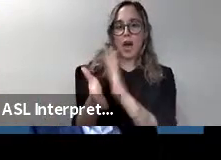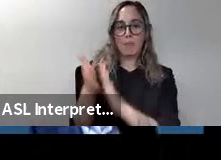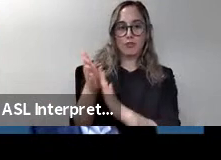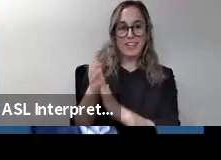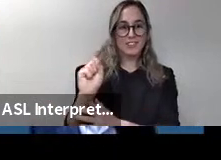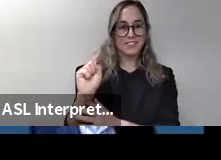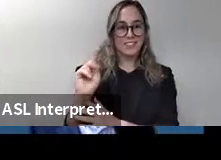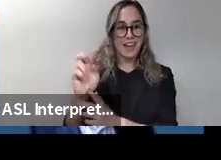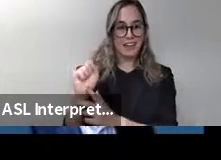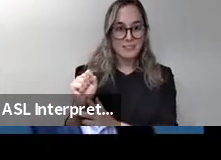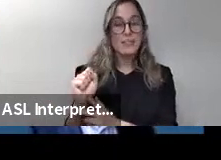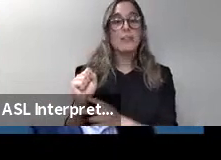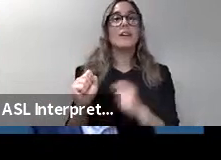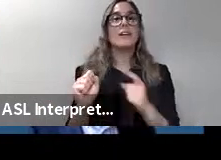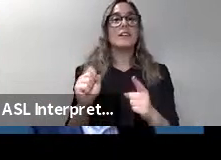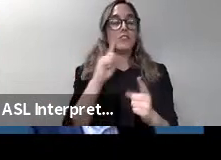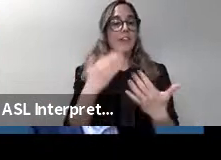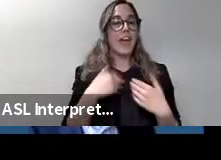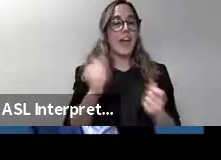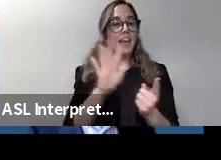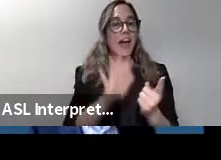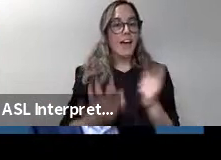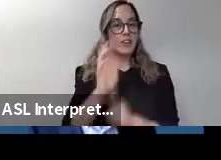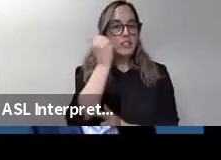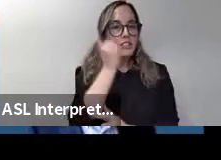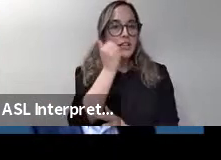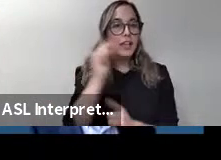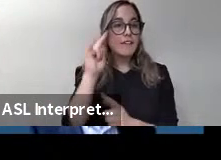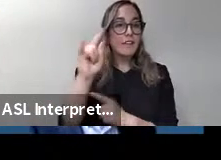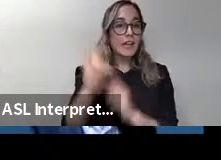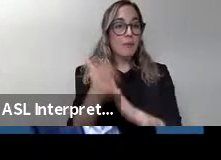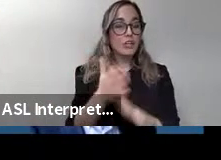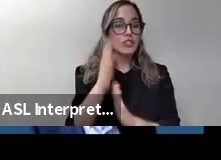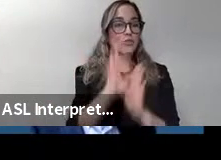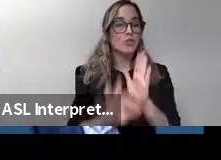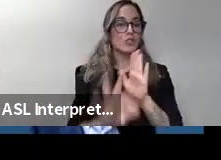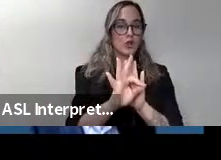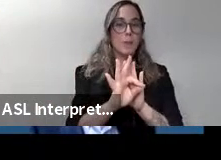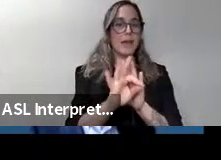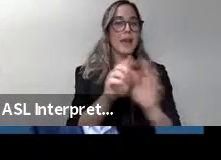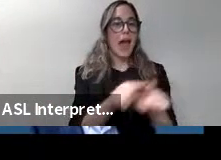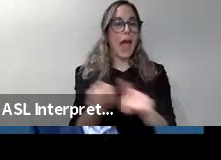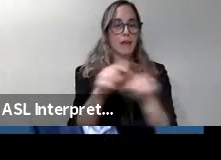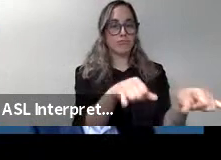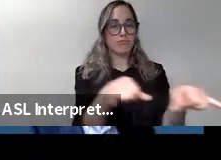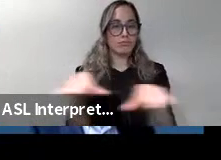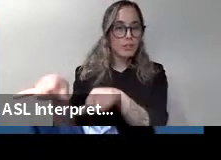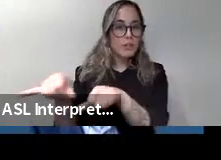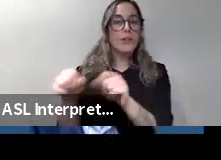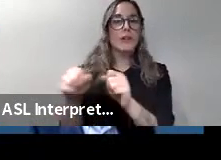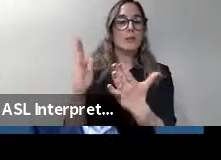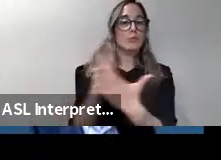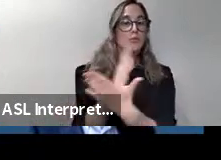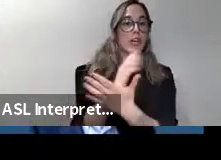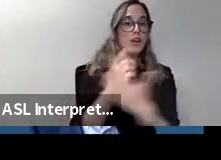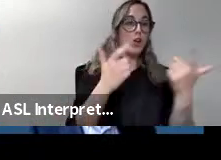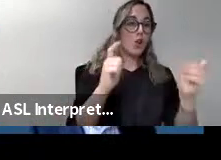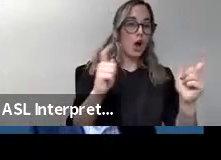95 airports, or 300 average daily flight operations, was chosen as the determinant of the sample division between large and small